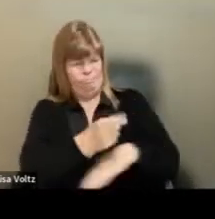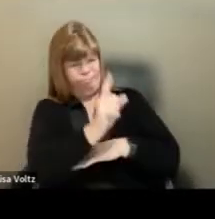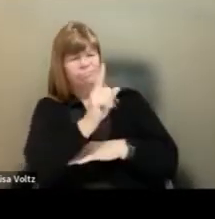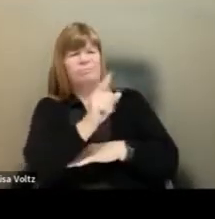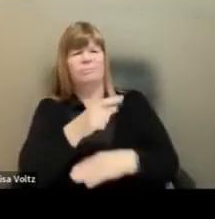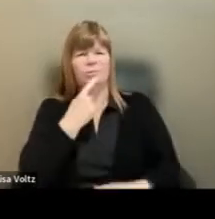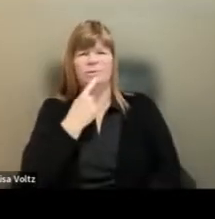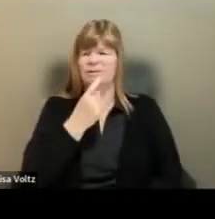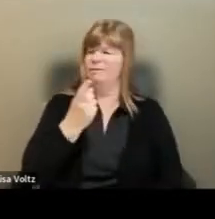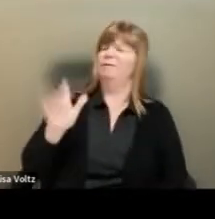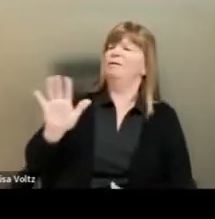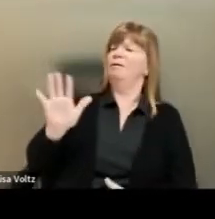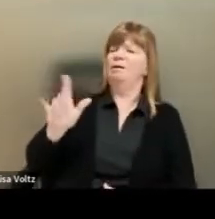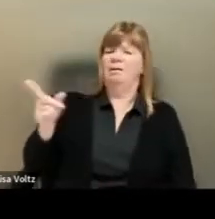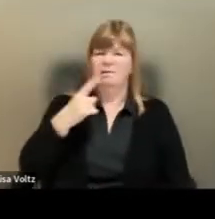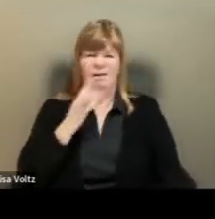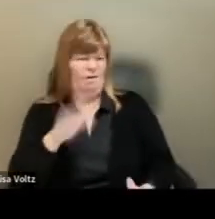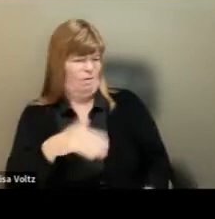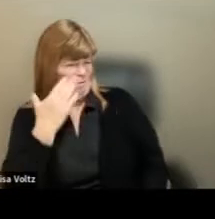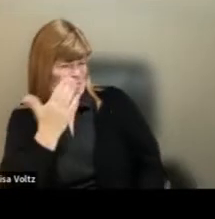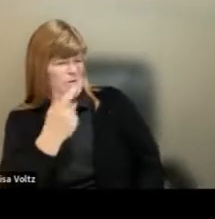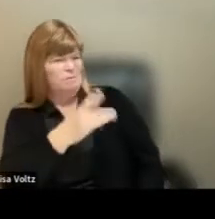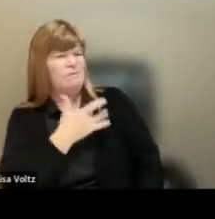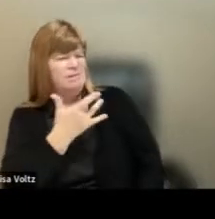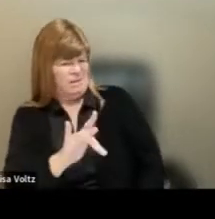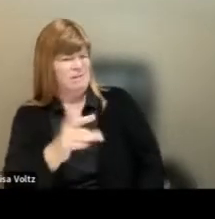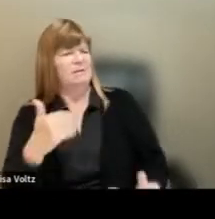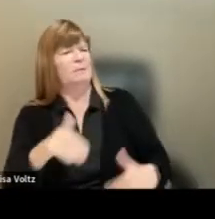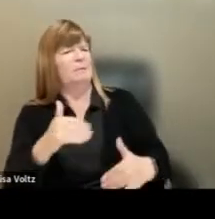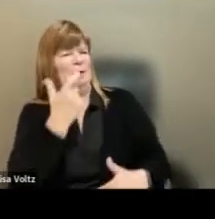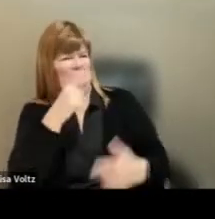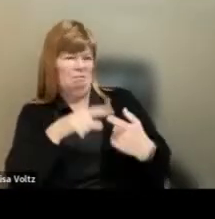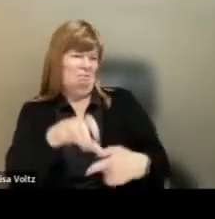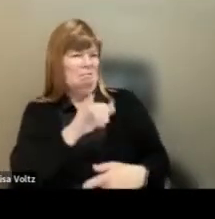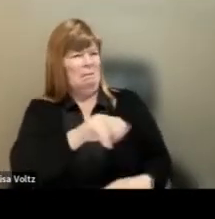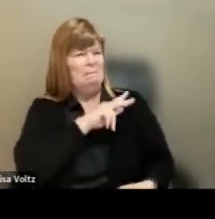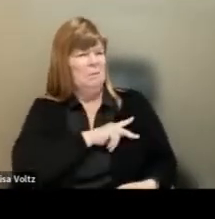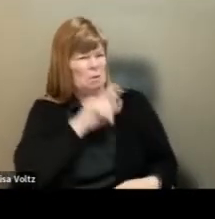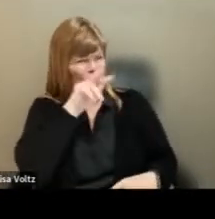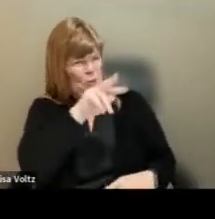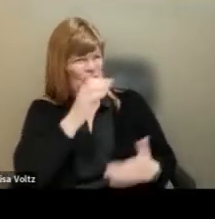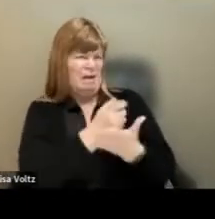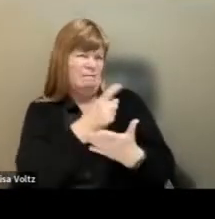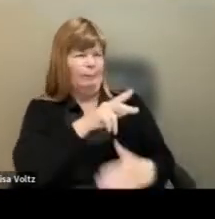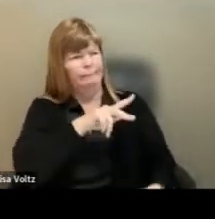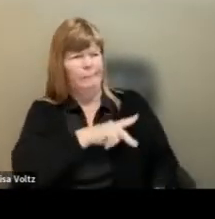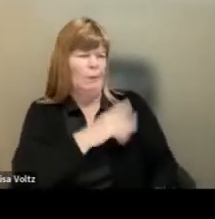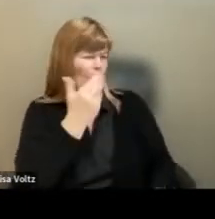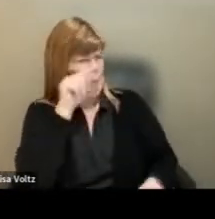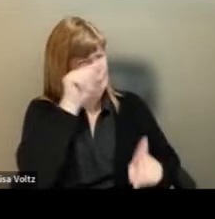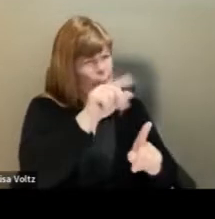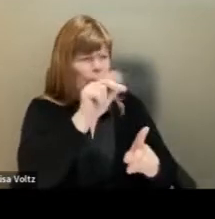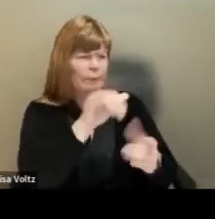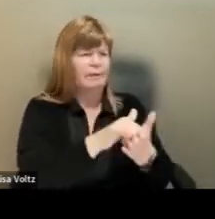say something about it. And then they say, well, I don't know why you're so sensitive. I don't know why you took that personally. Look at everything. You take everything personally. Why are you attacking